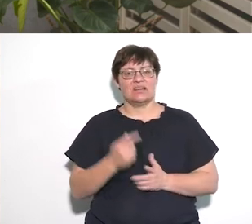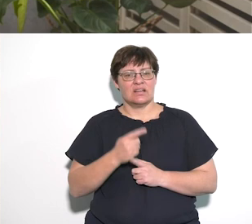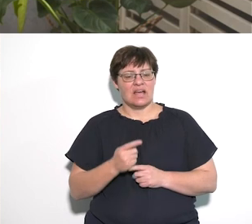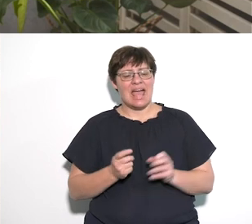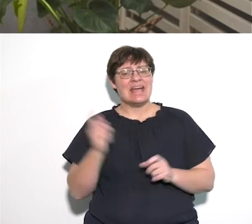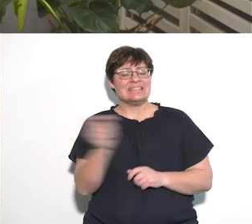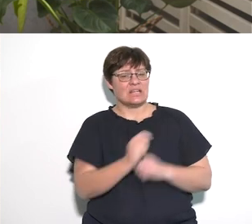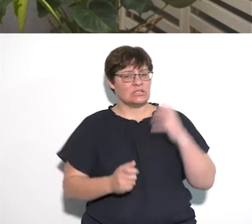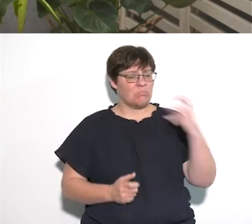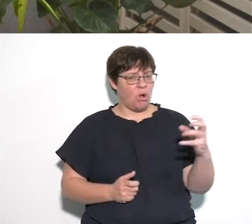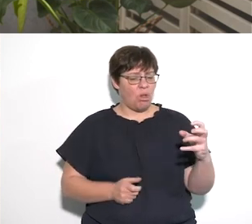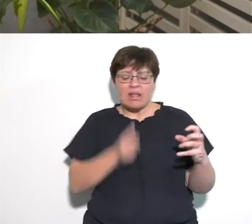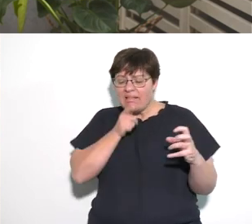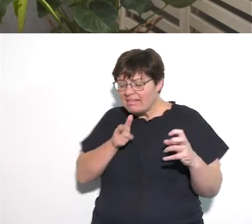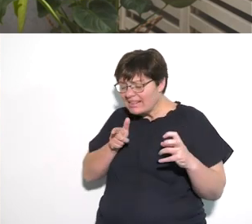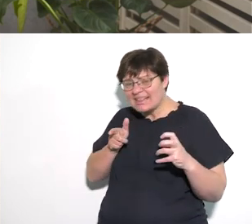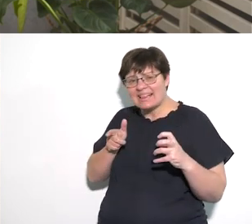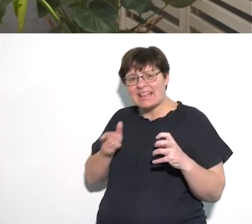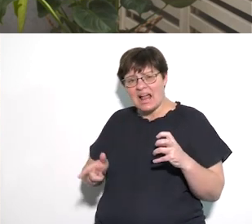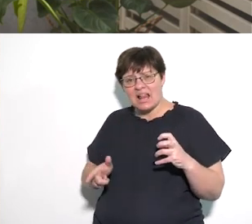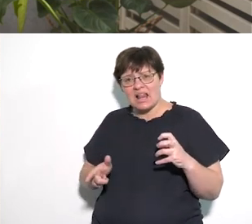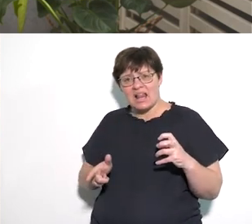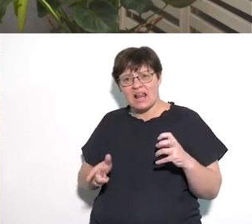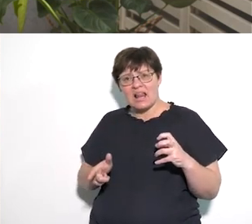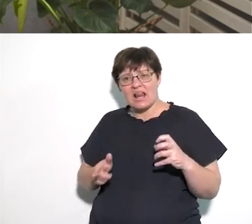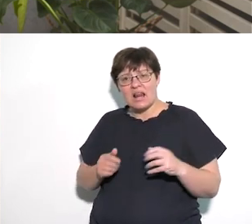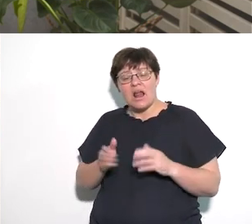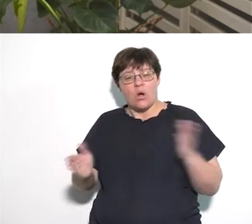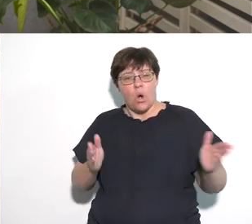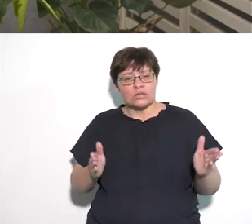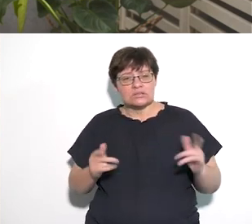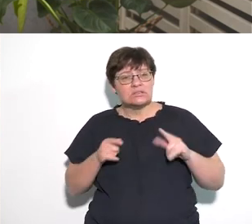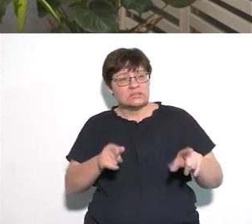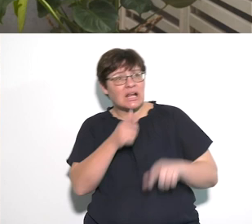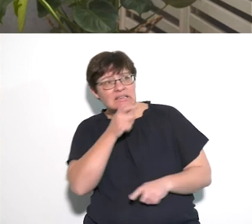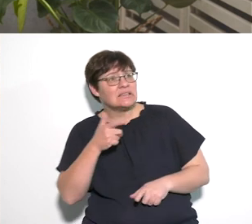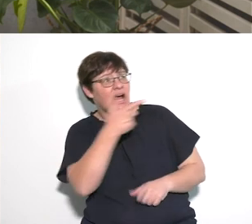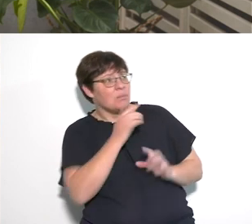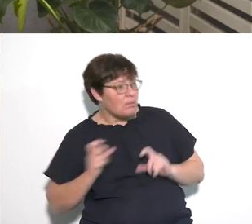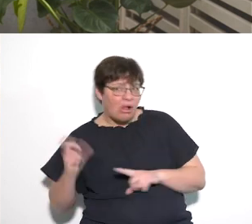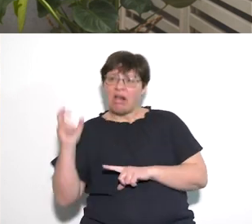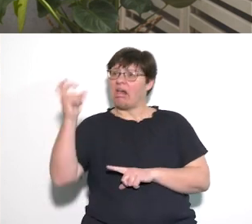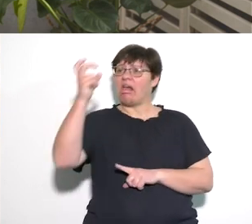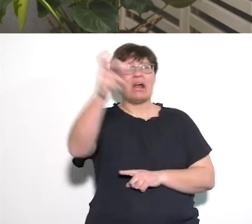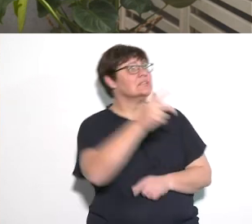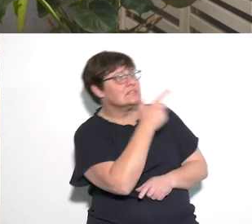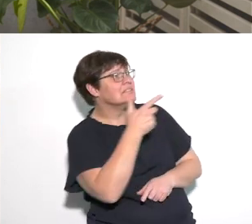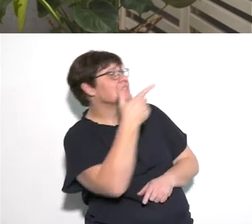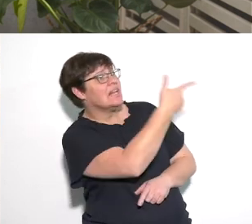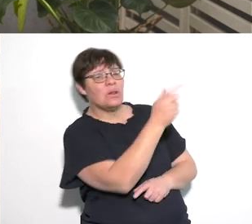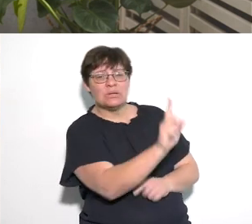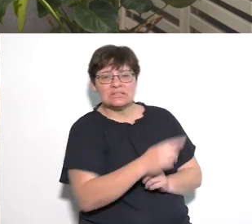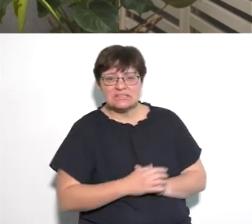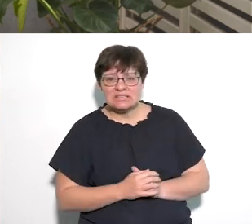What did the tennis ball say when it was the middle of the court to the crowd that was cheering?